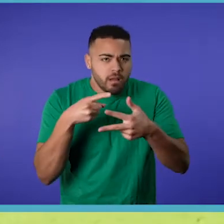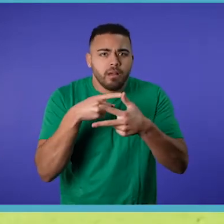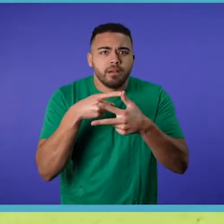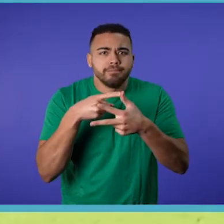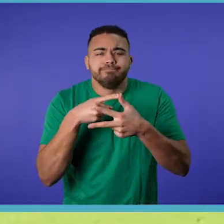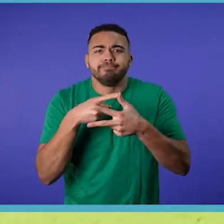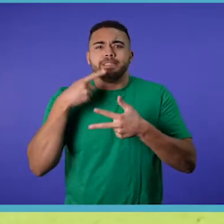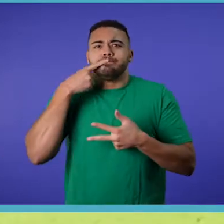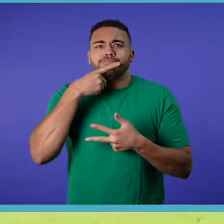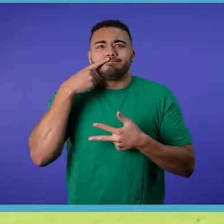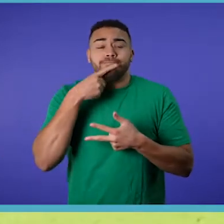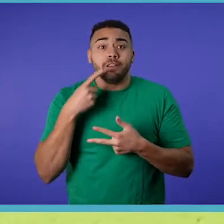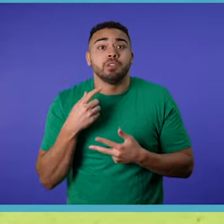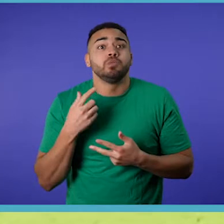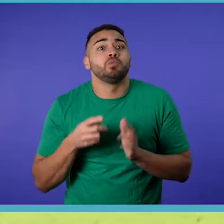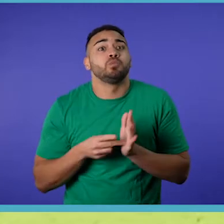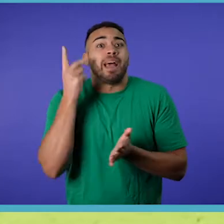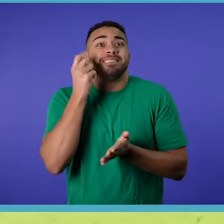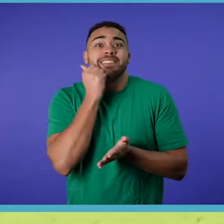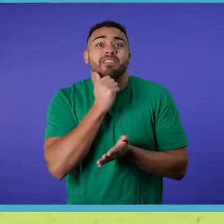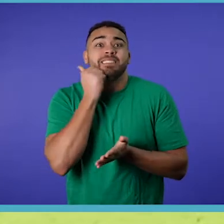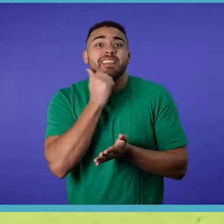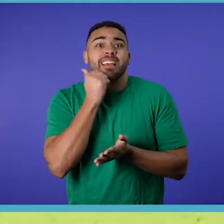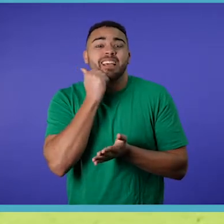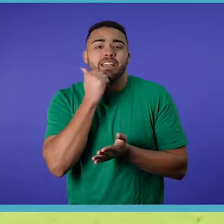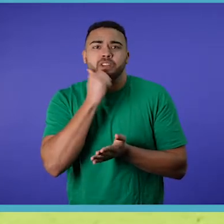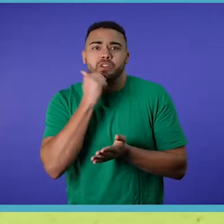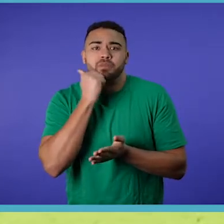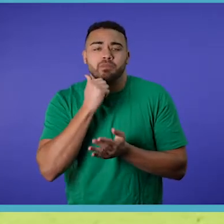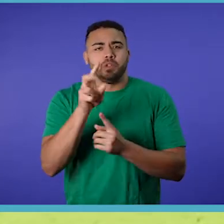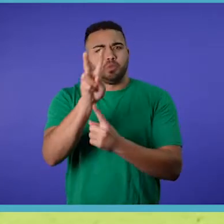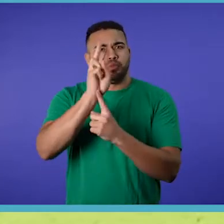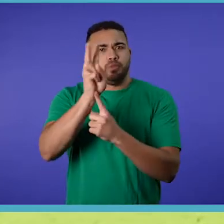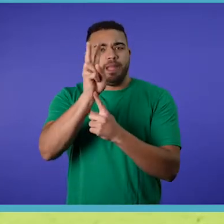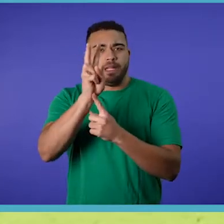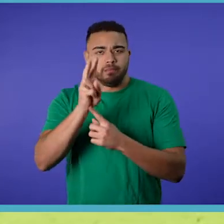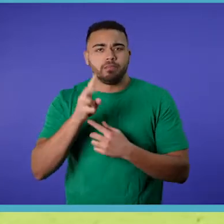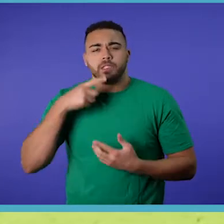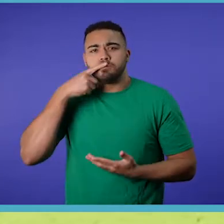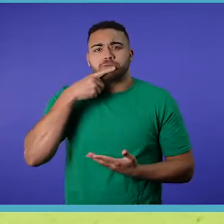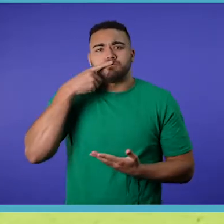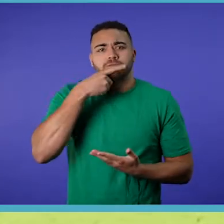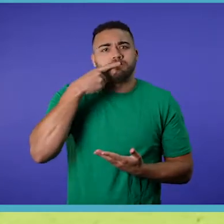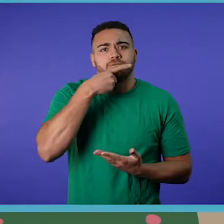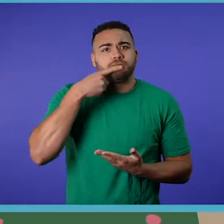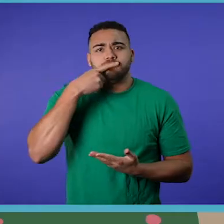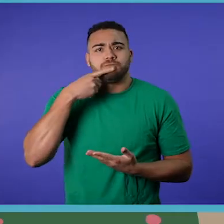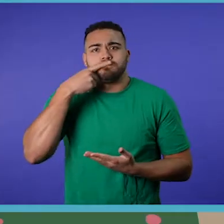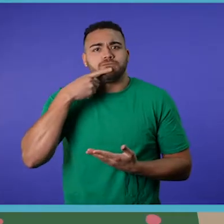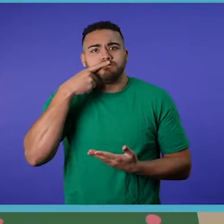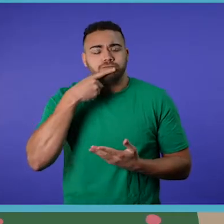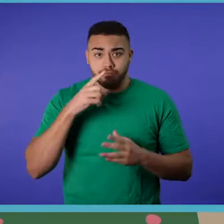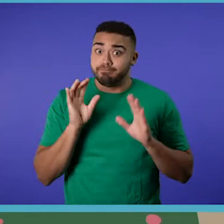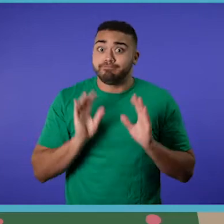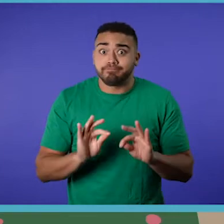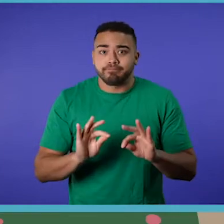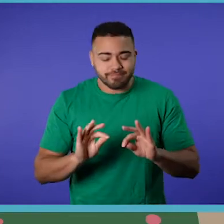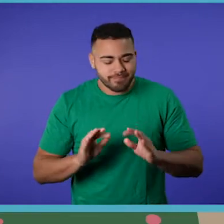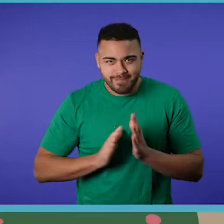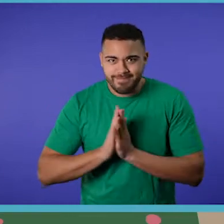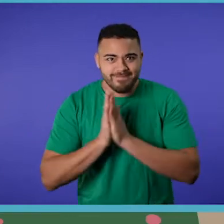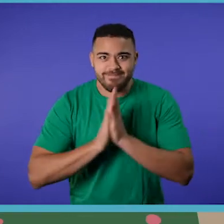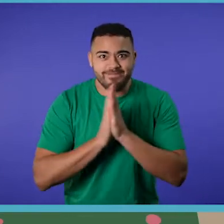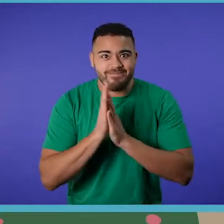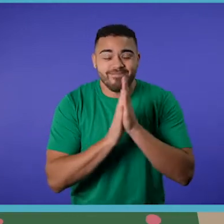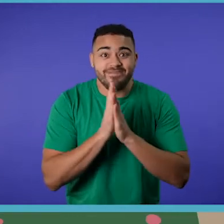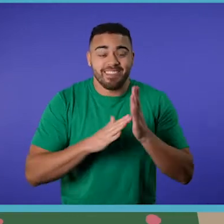your teeth twice a day for 2 minutes with fluoride toothpaste. Good luck, Captain Mary. Tyler started with